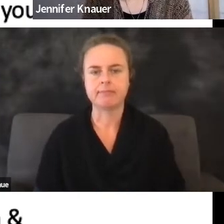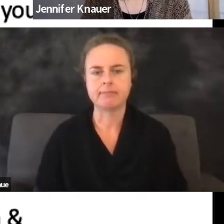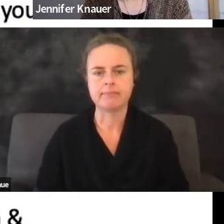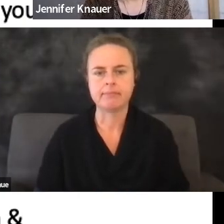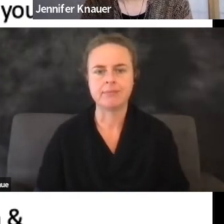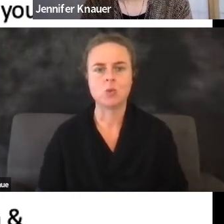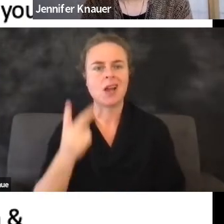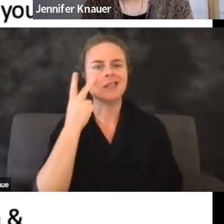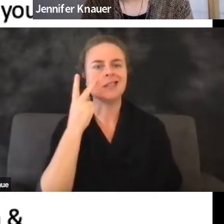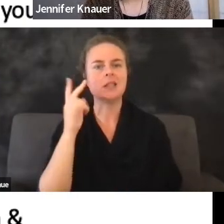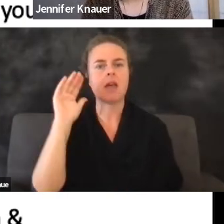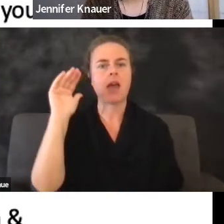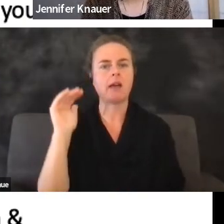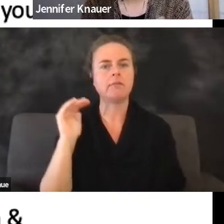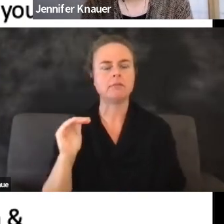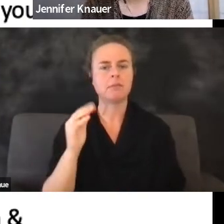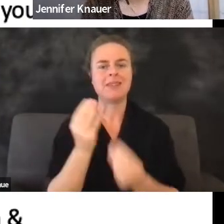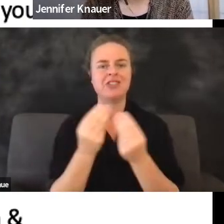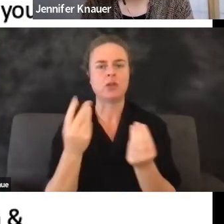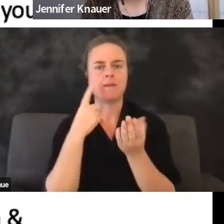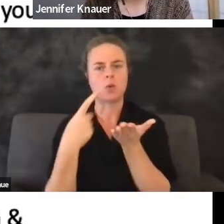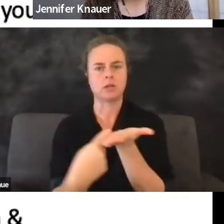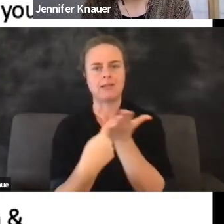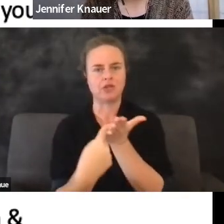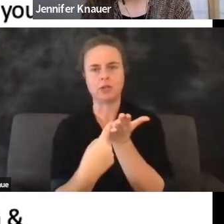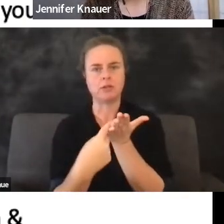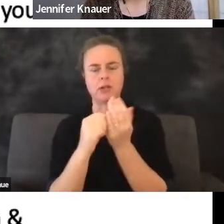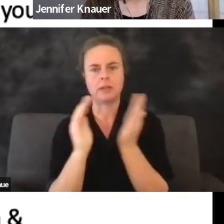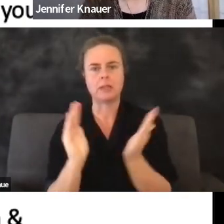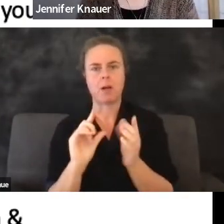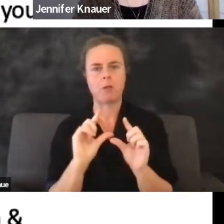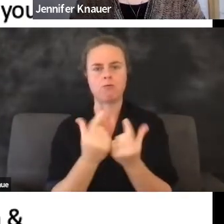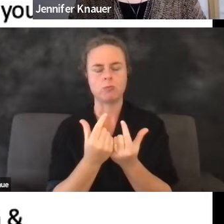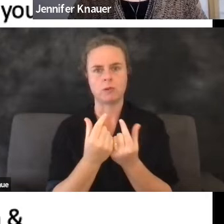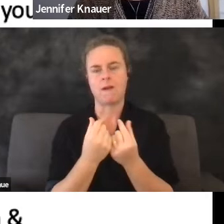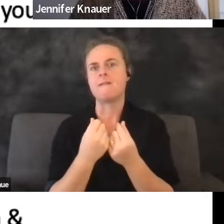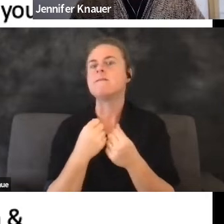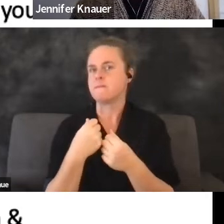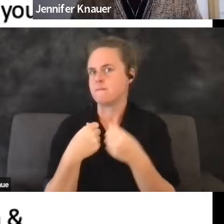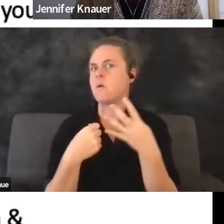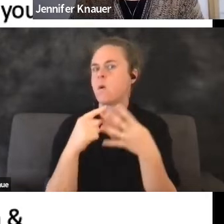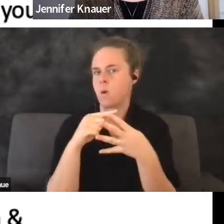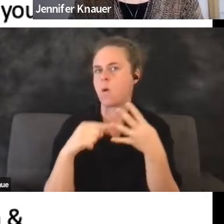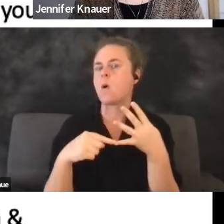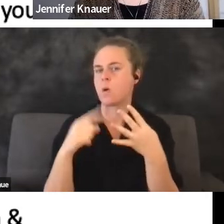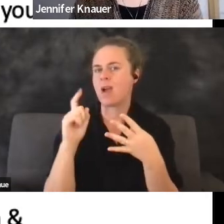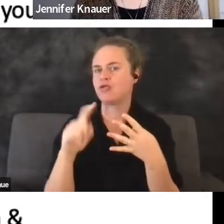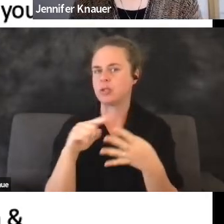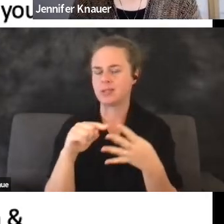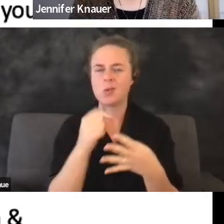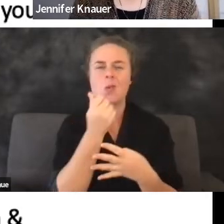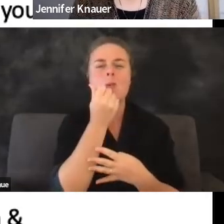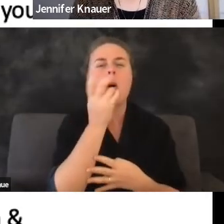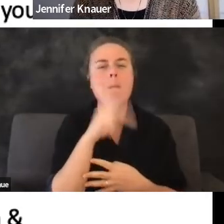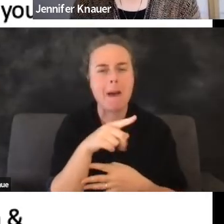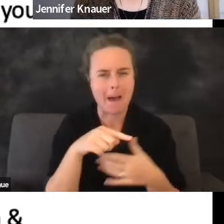You can see some of the material in the small groups. There's 4 main questions. Your facilitators will start up with a warm-up question, and those will be brief,